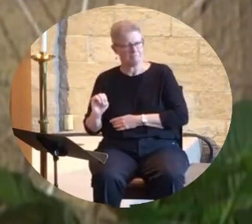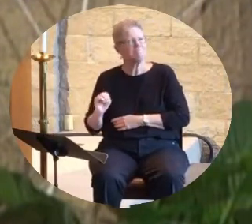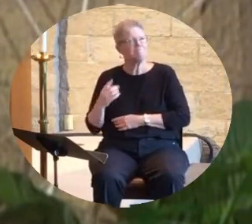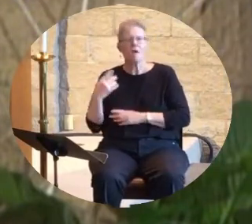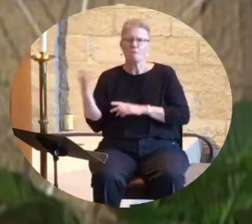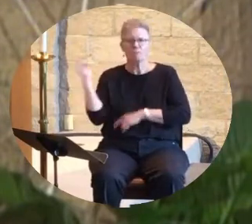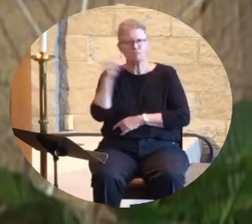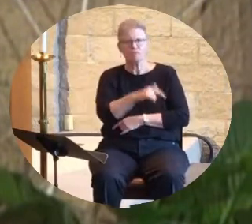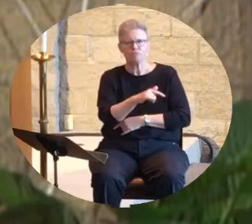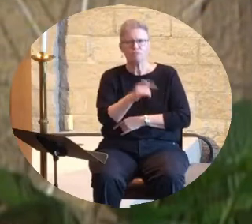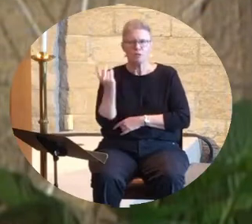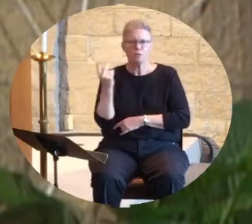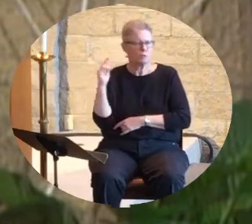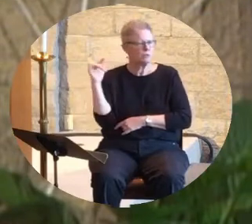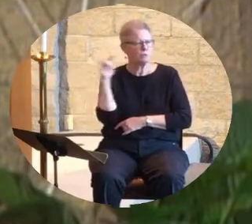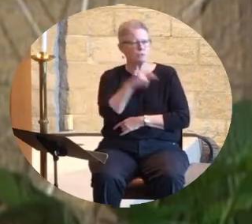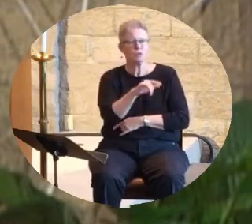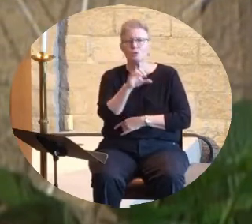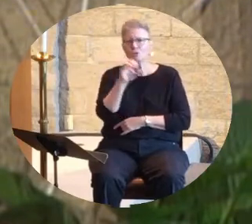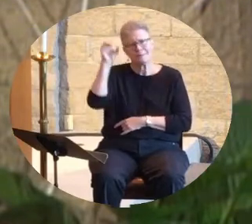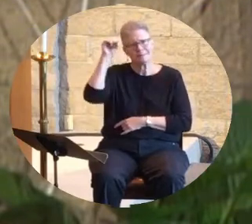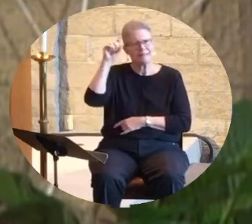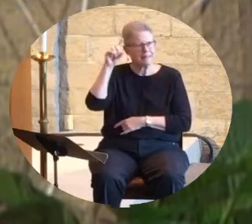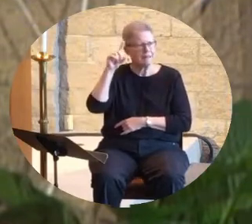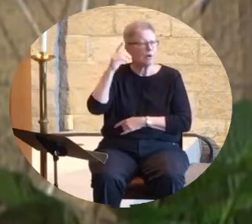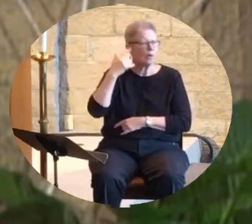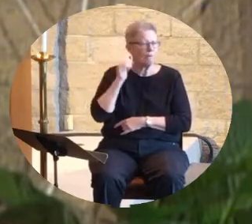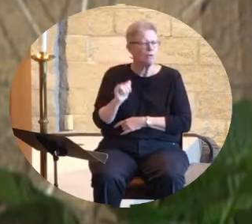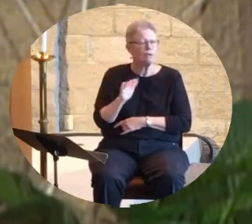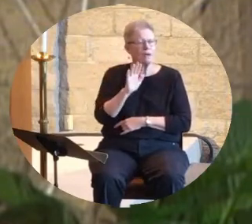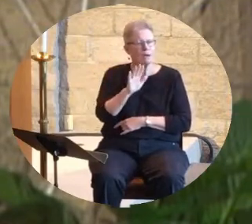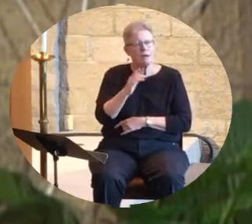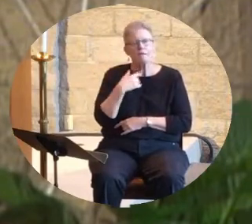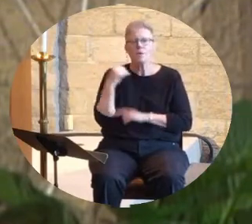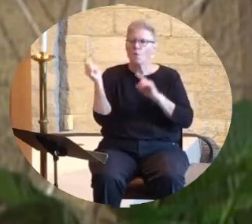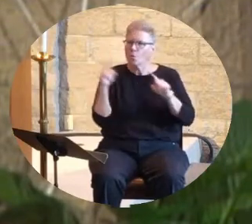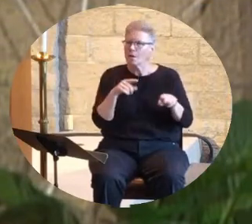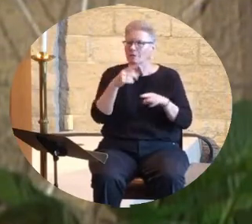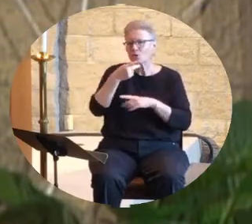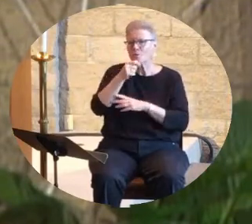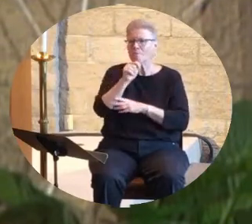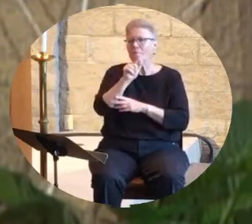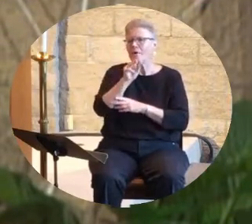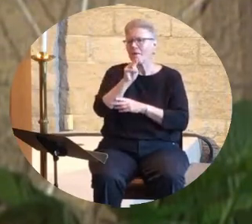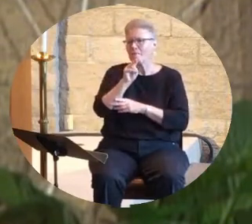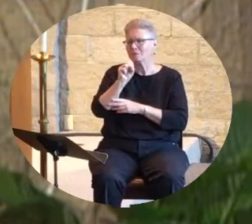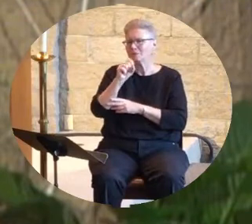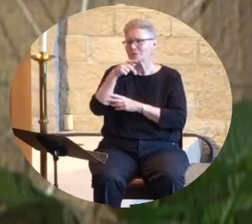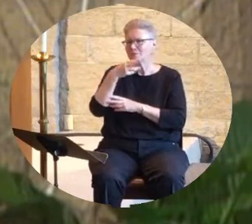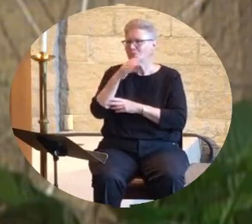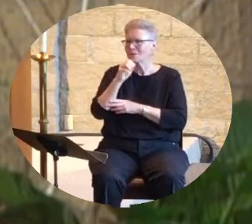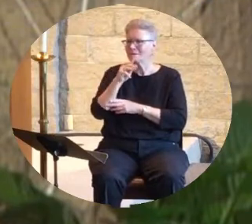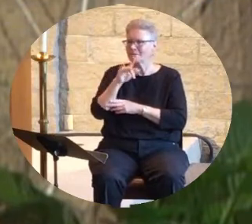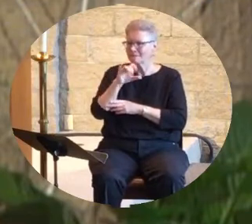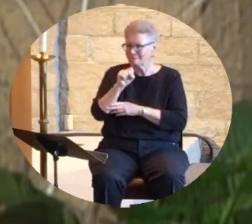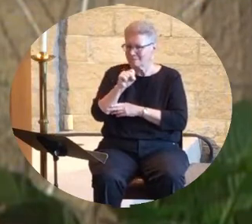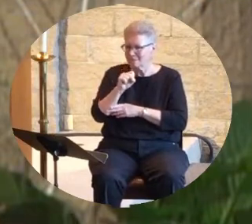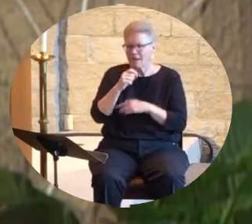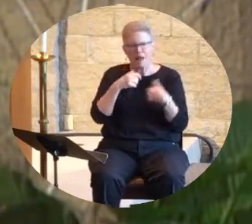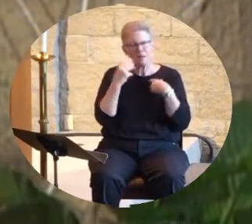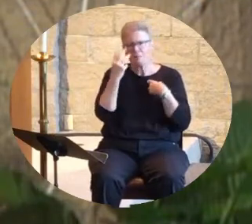in Palm Springs. We had never been. I'd never been to Palm Springs, and I was really looking forward to it. And we went to